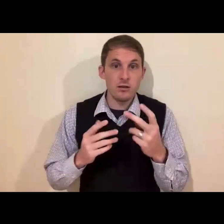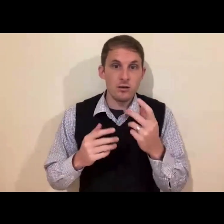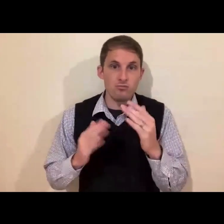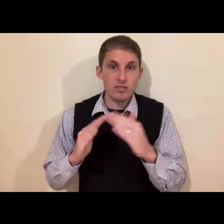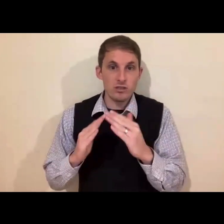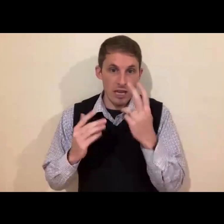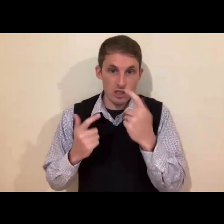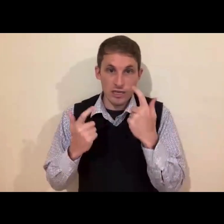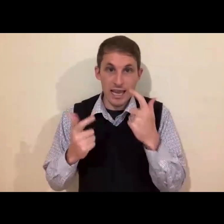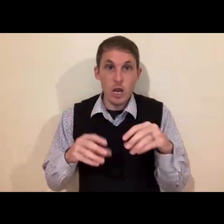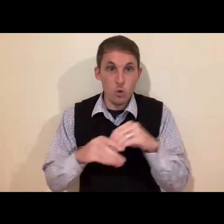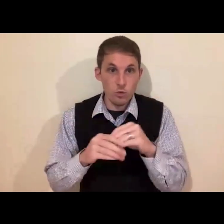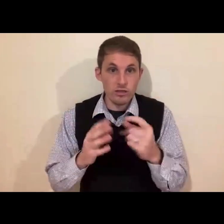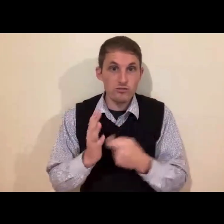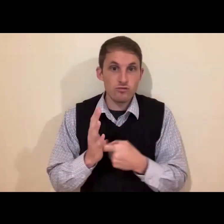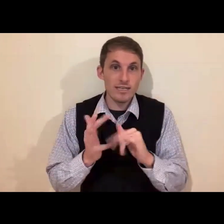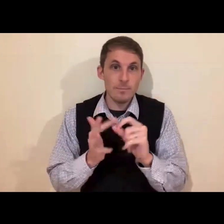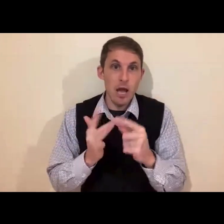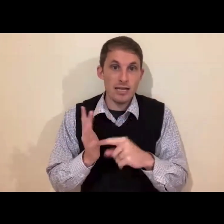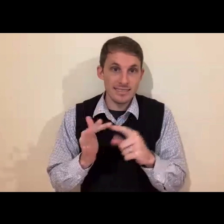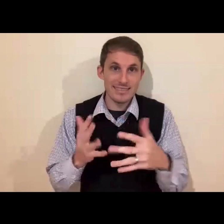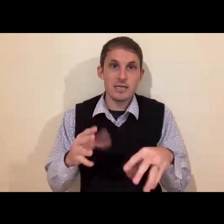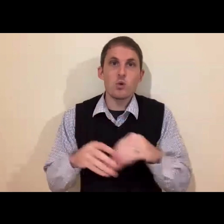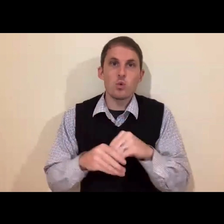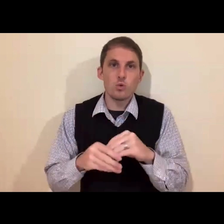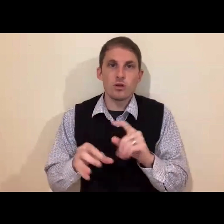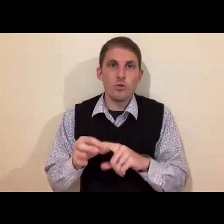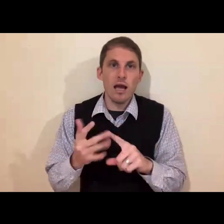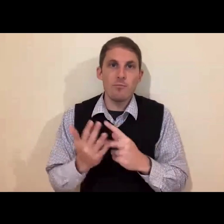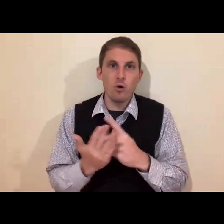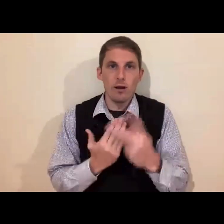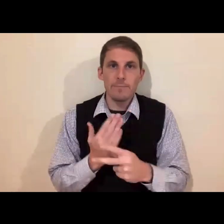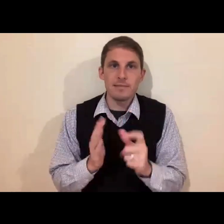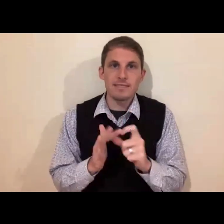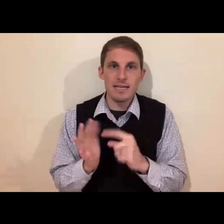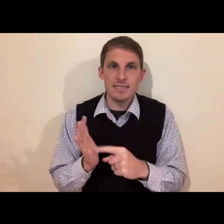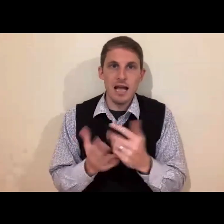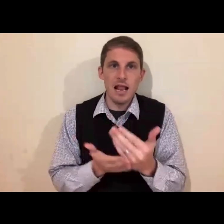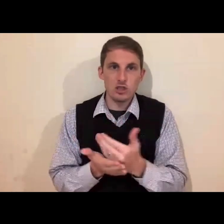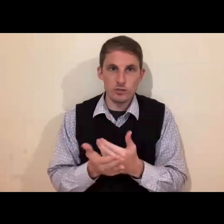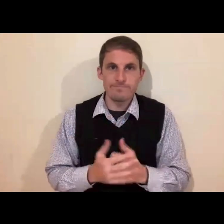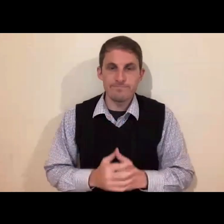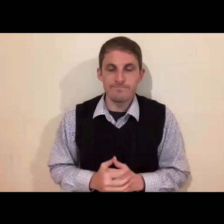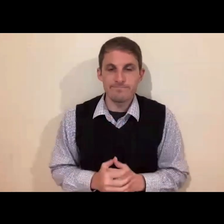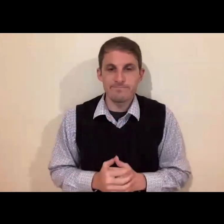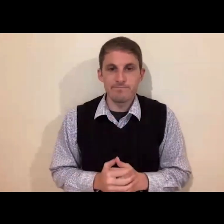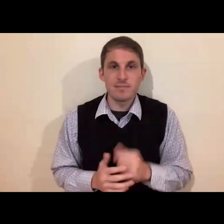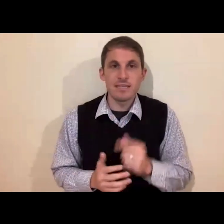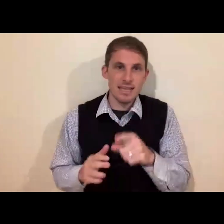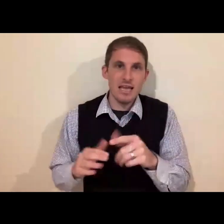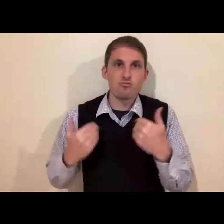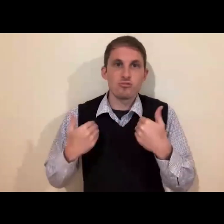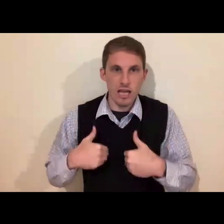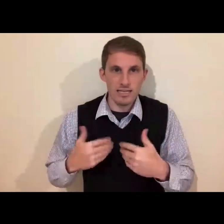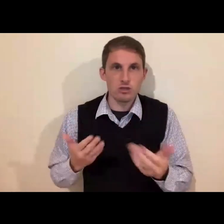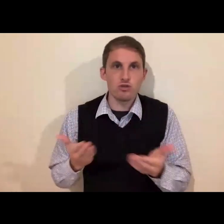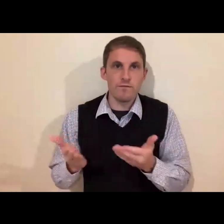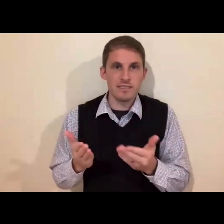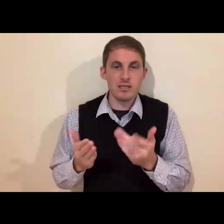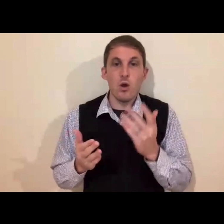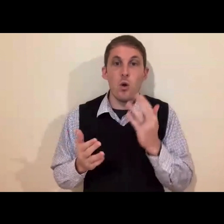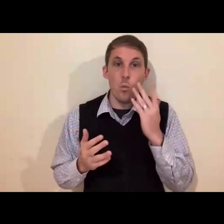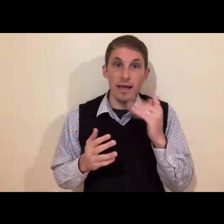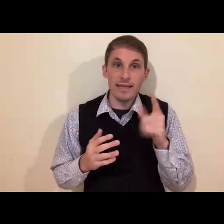care, including respite, need to be included in the QI program data collection. So if they're residing at the service during the